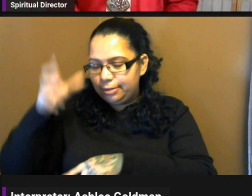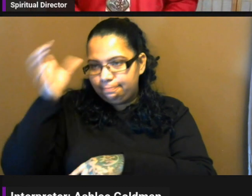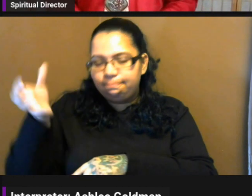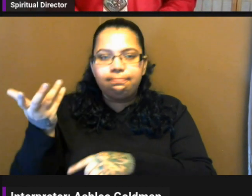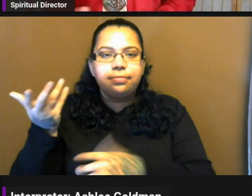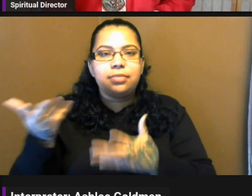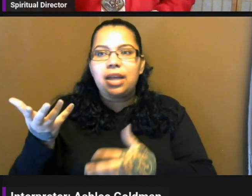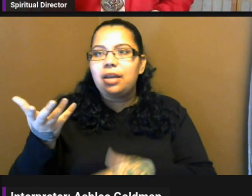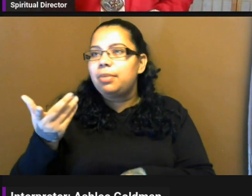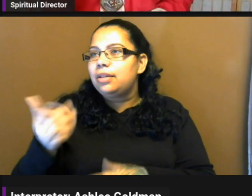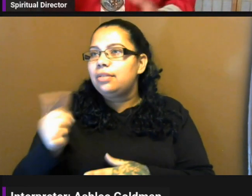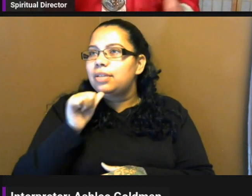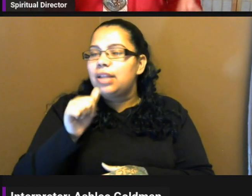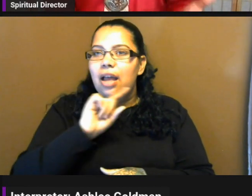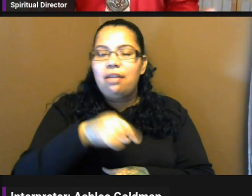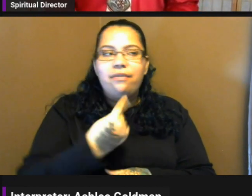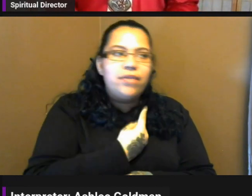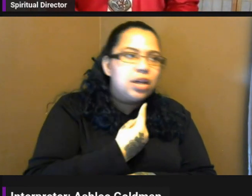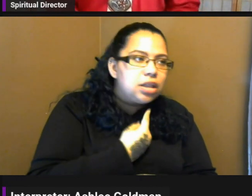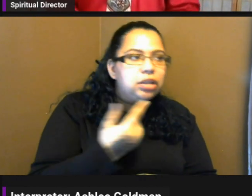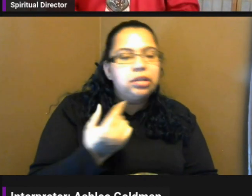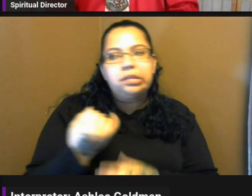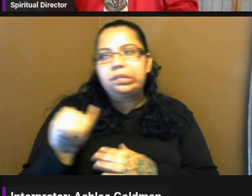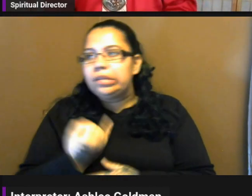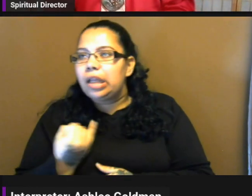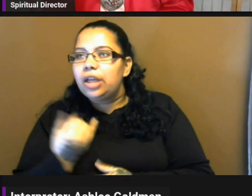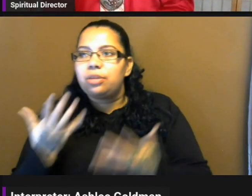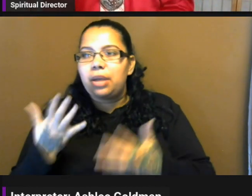not be loneliness and isolation, it may be grief,